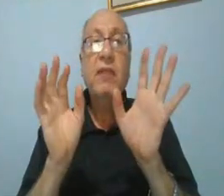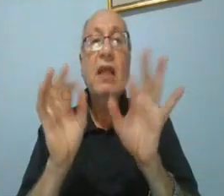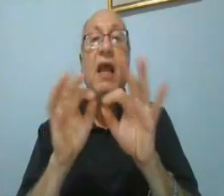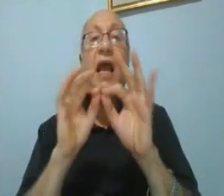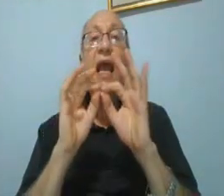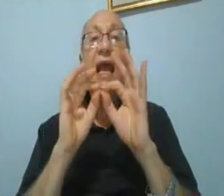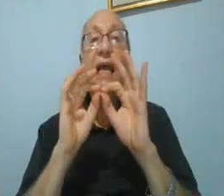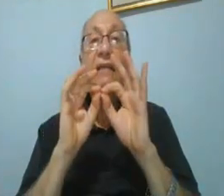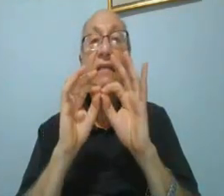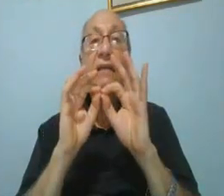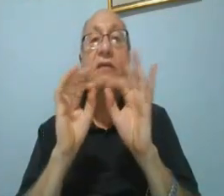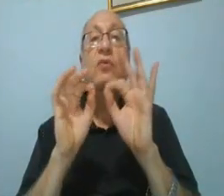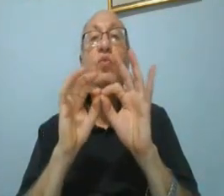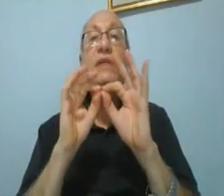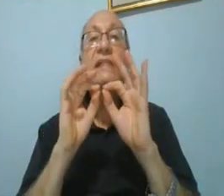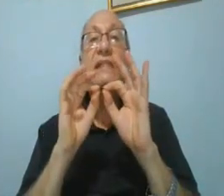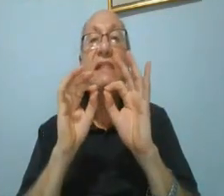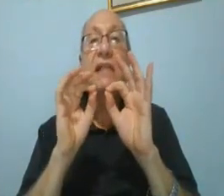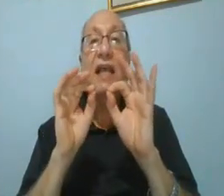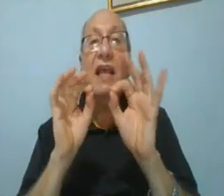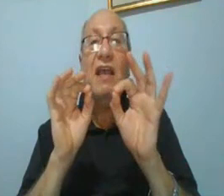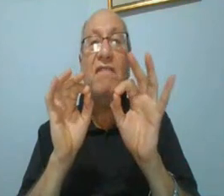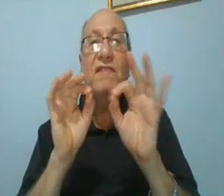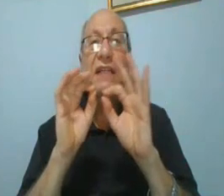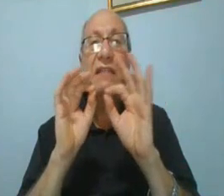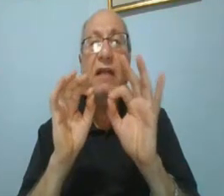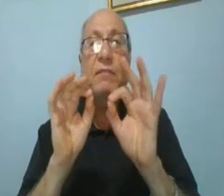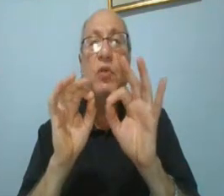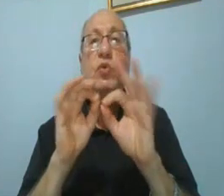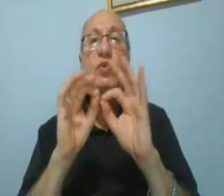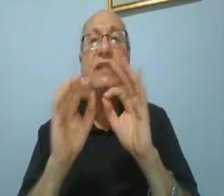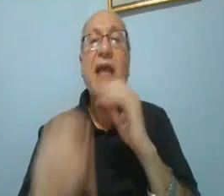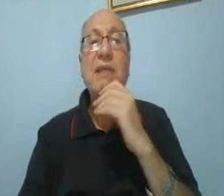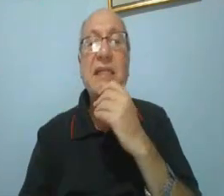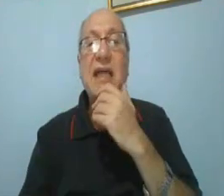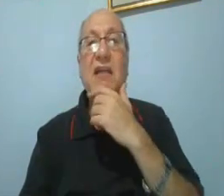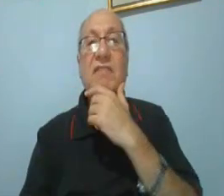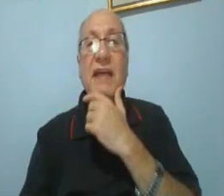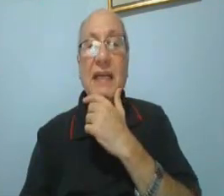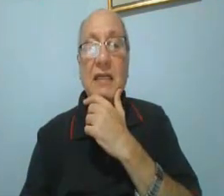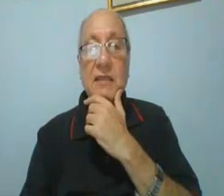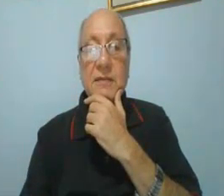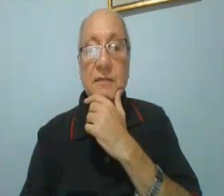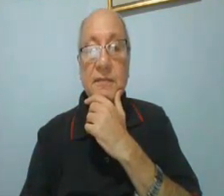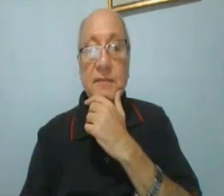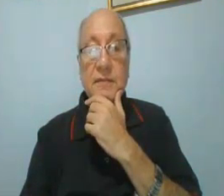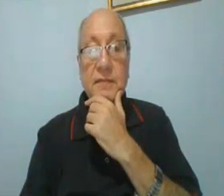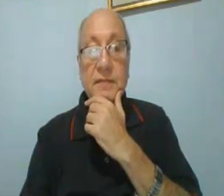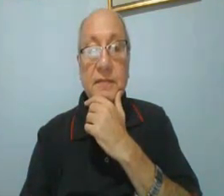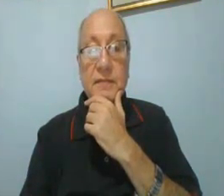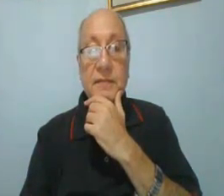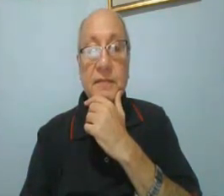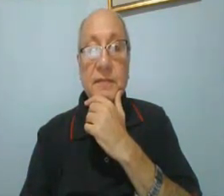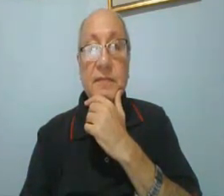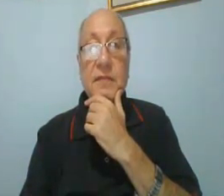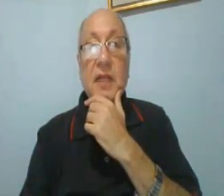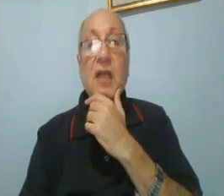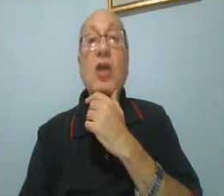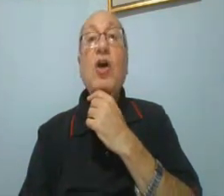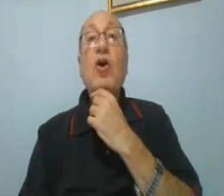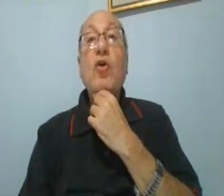patient, and with every time you use a medical vial,